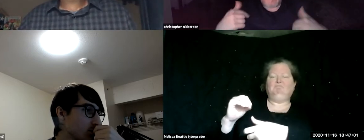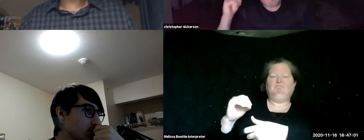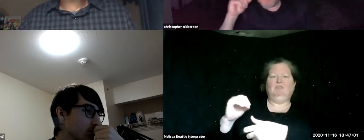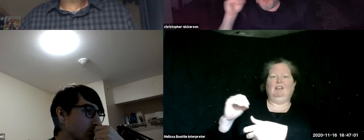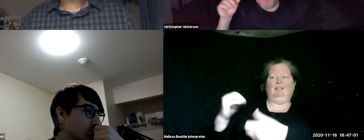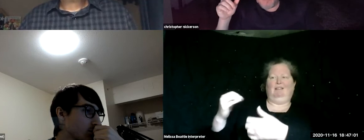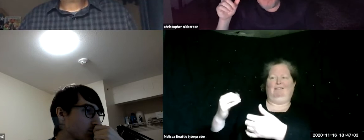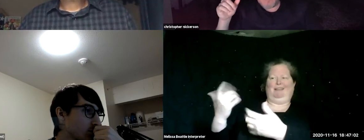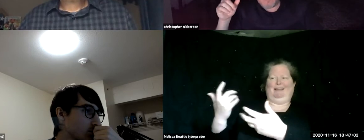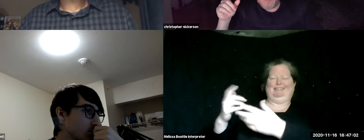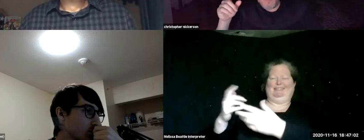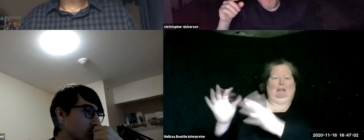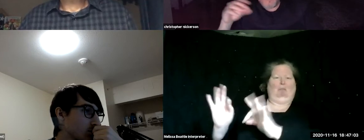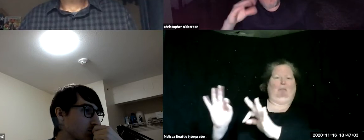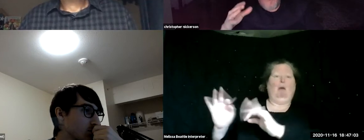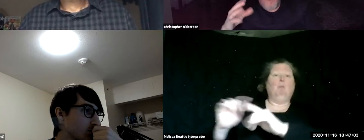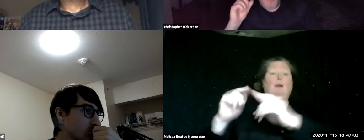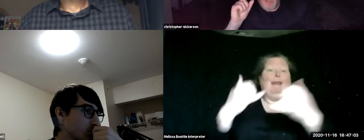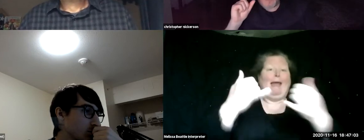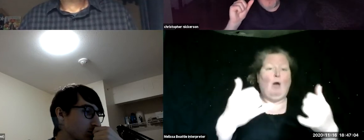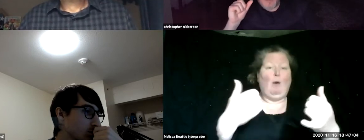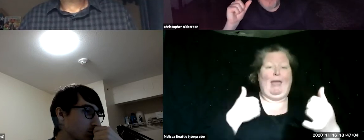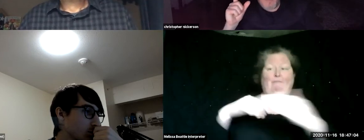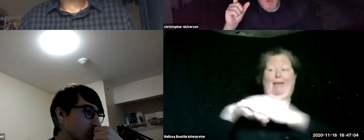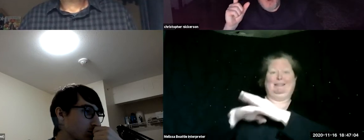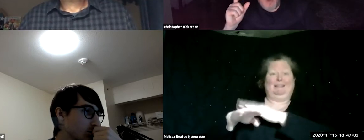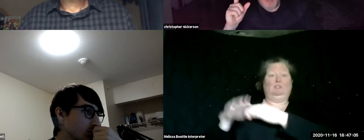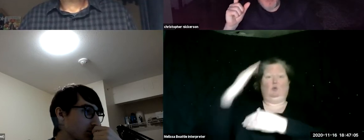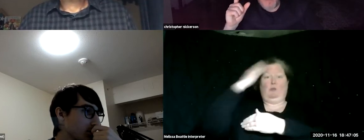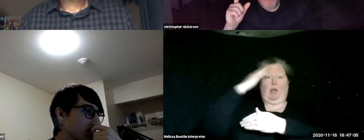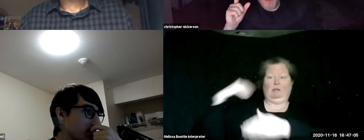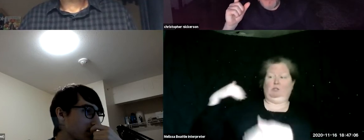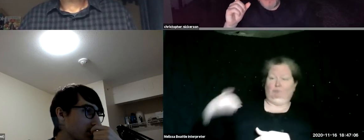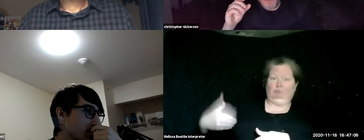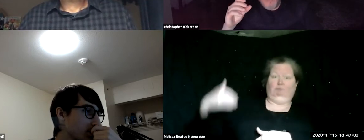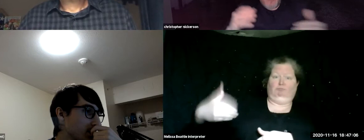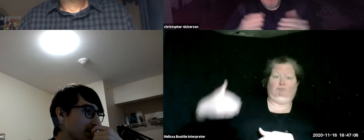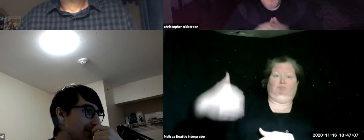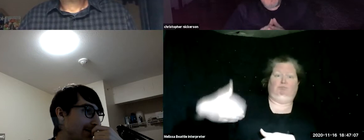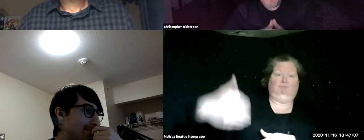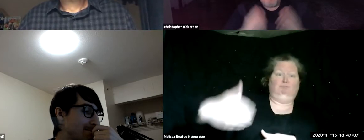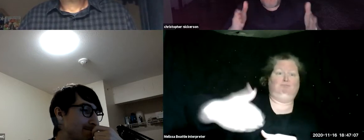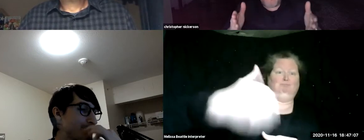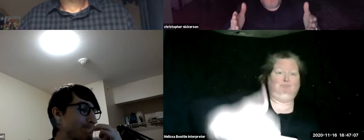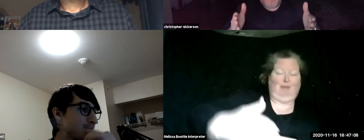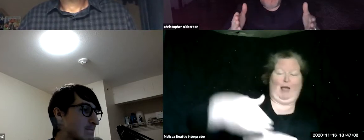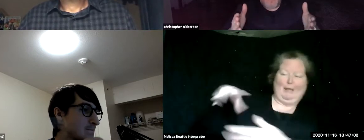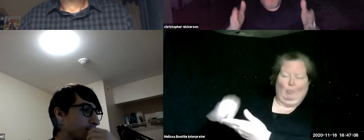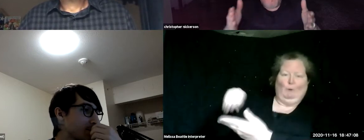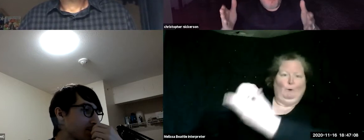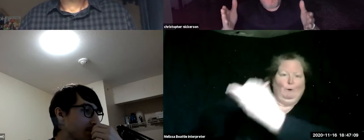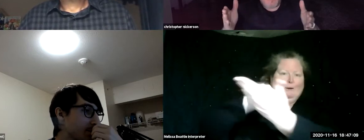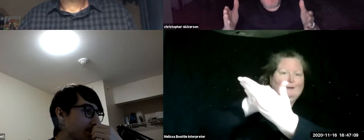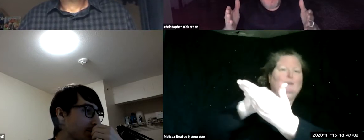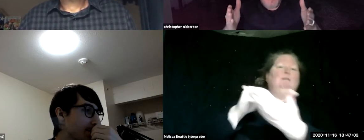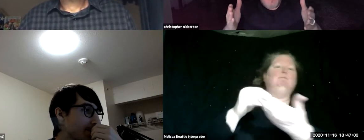have access to all that knowledge now. Whereas before, knowledge was like the barrier to entry. So when you look at the competitive landscape